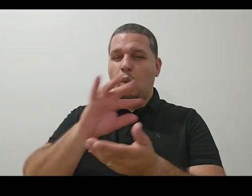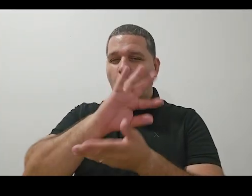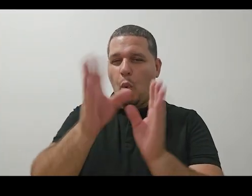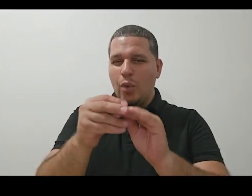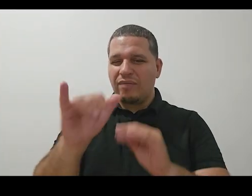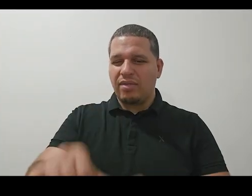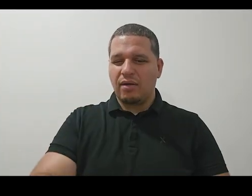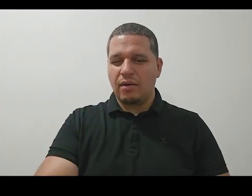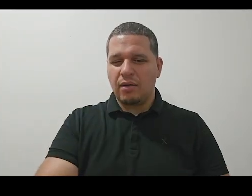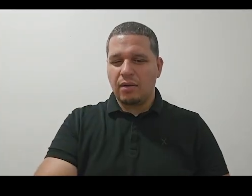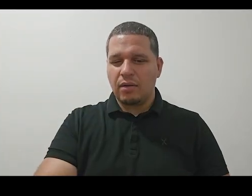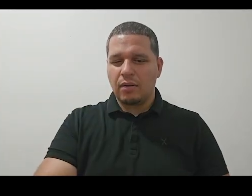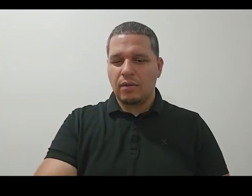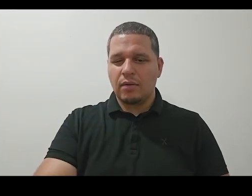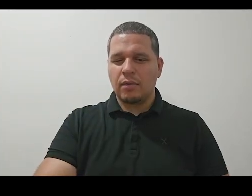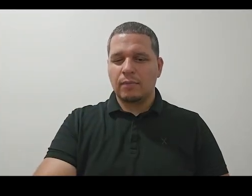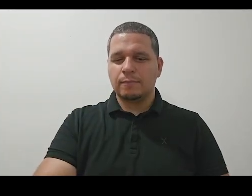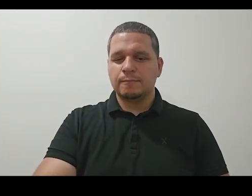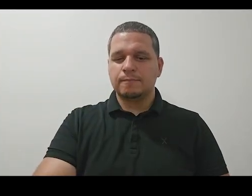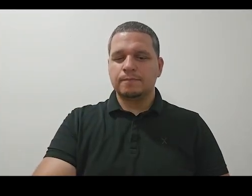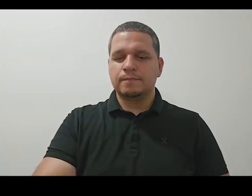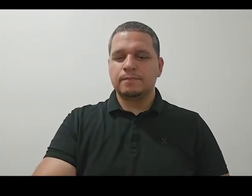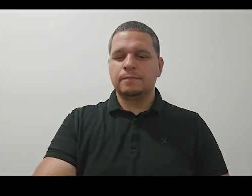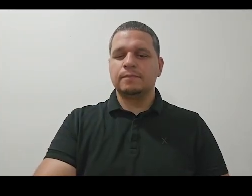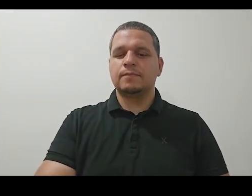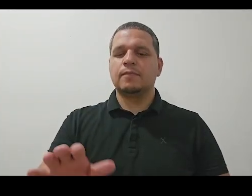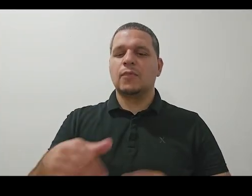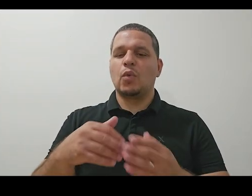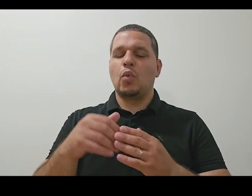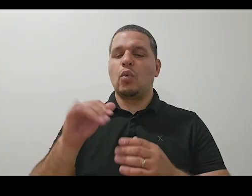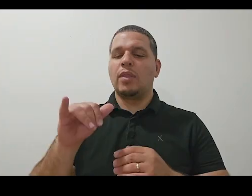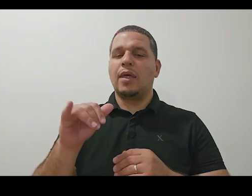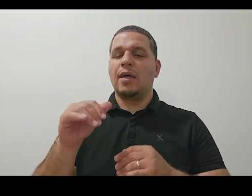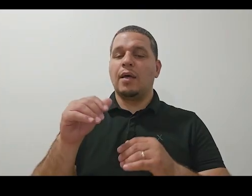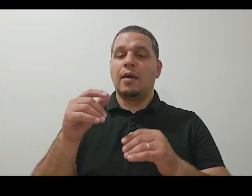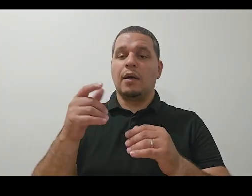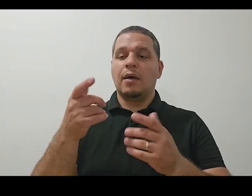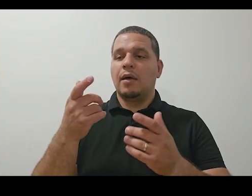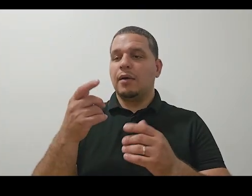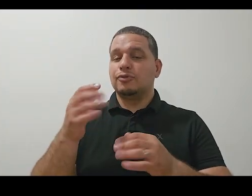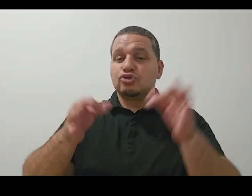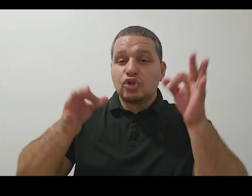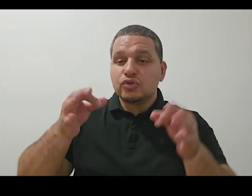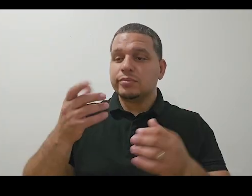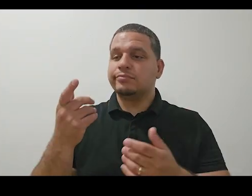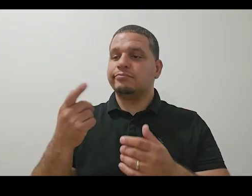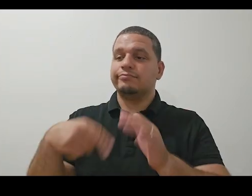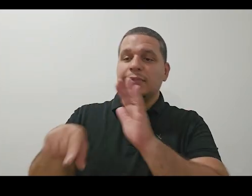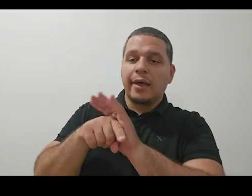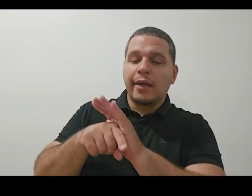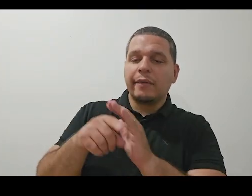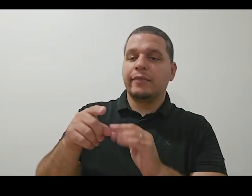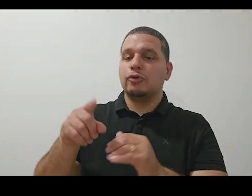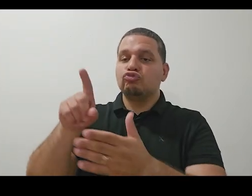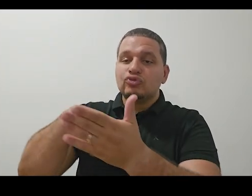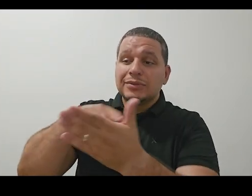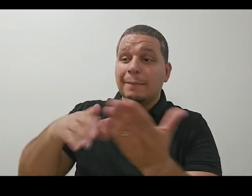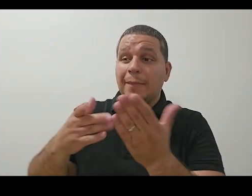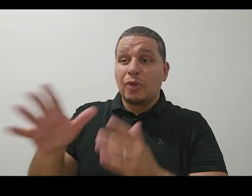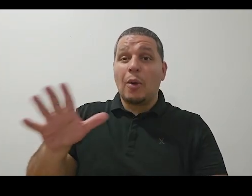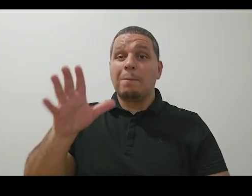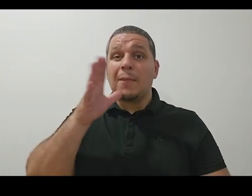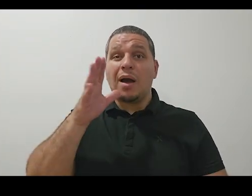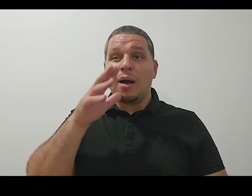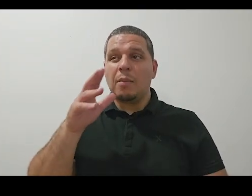that judgment, like all the hating, all this criticizing, all of those things, maybe their